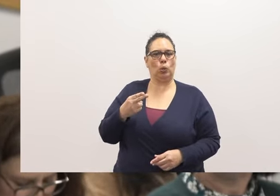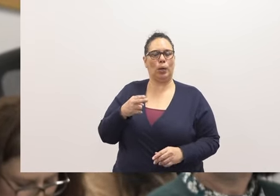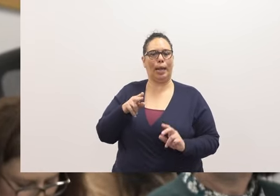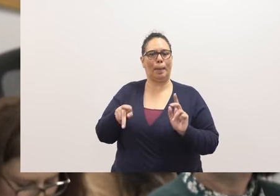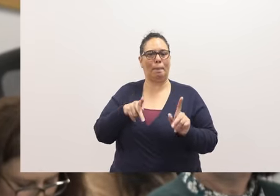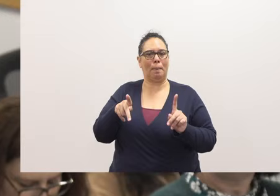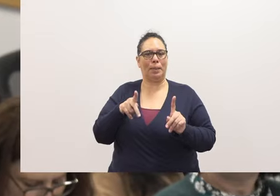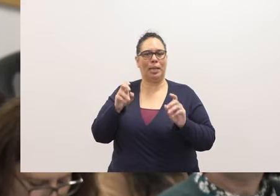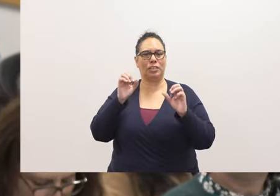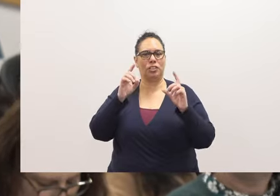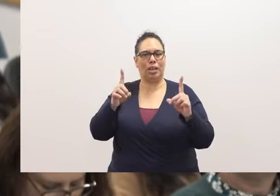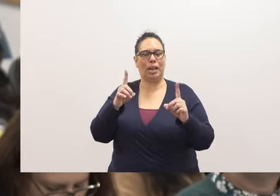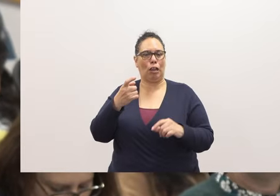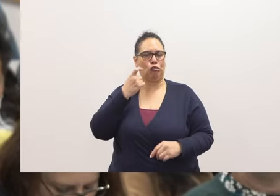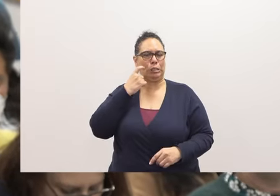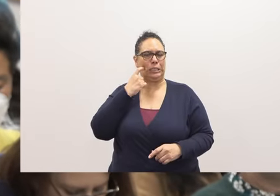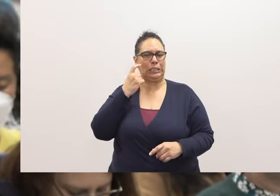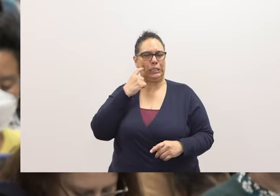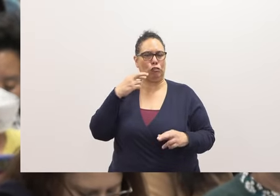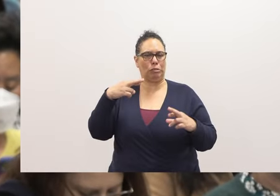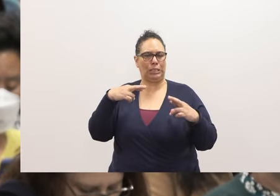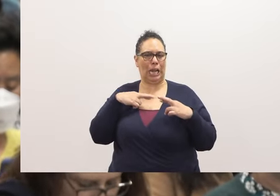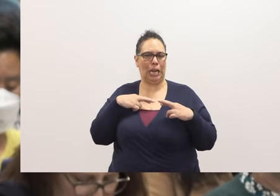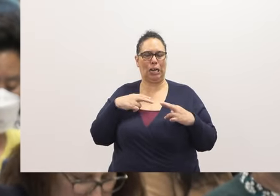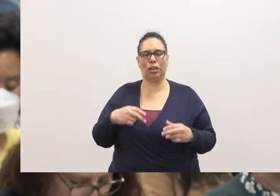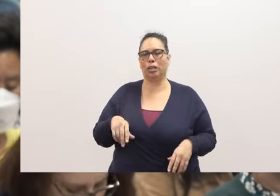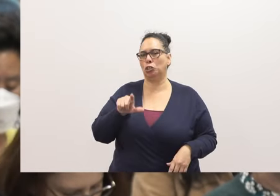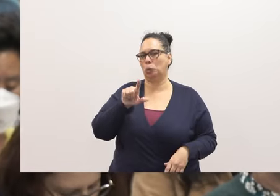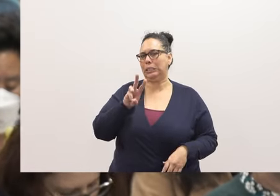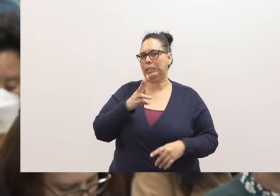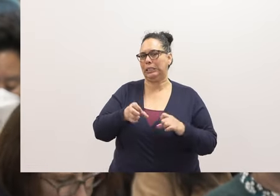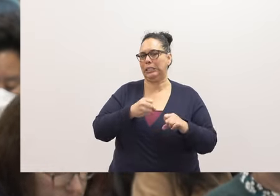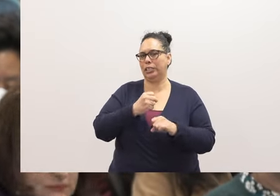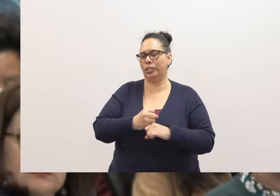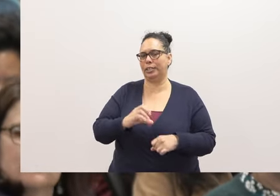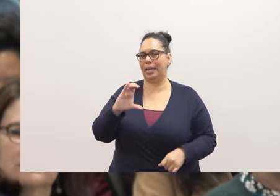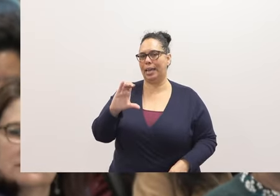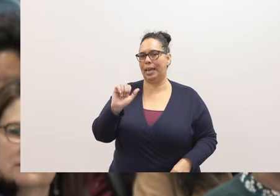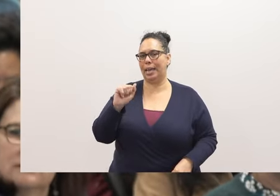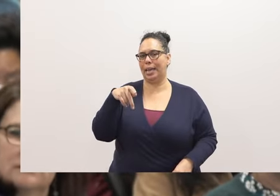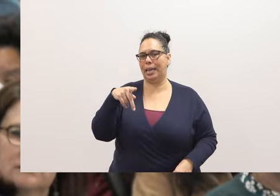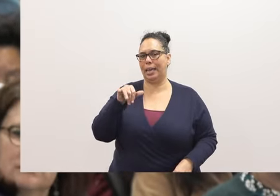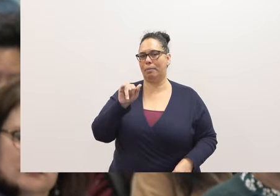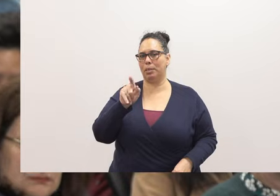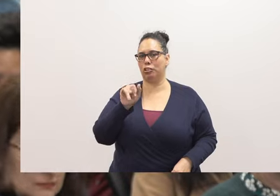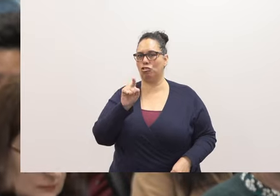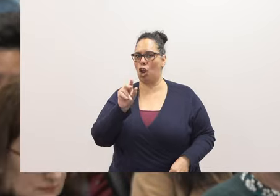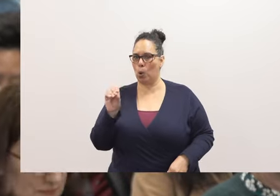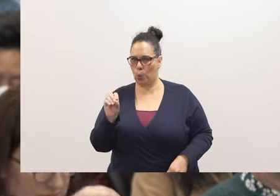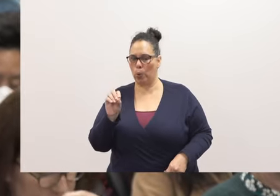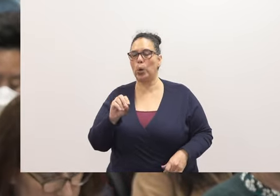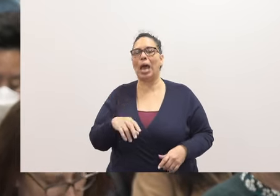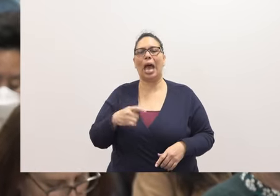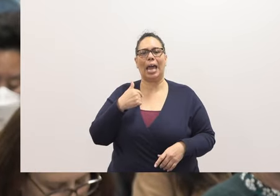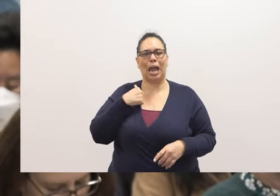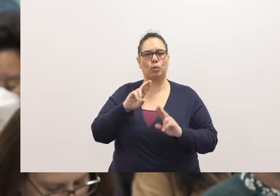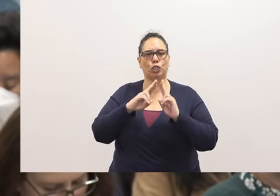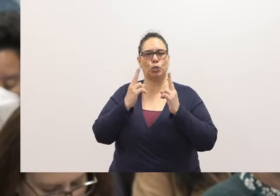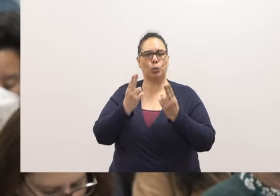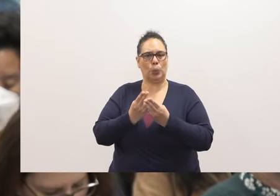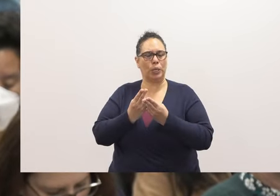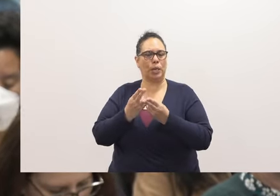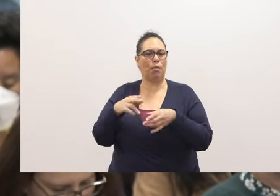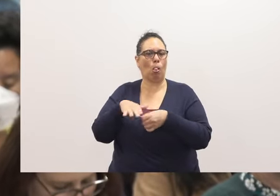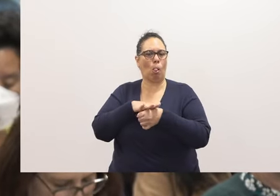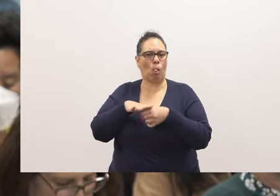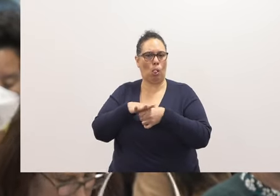from Capistrano Unified after 20 plus years, and I was a union officer in our local California School Employees